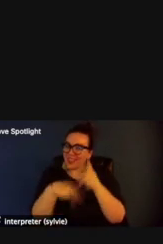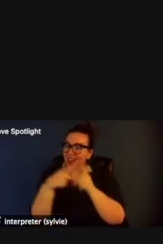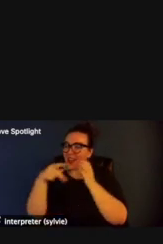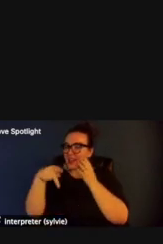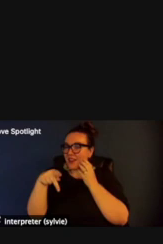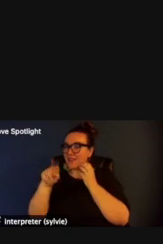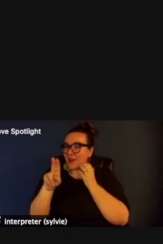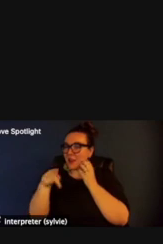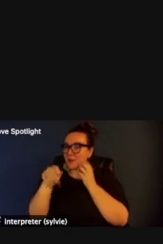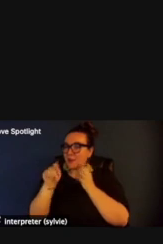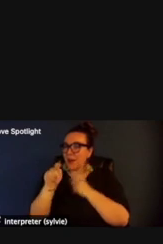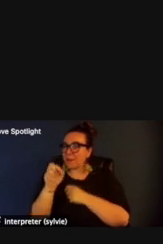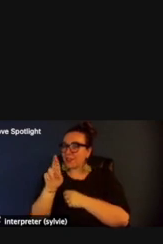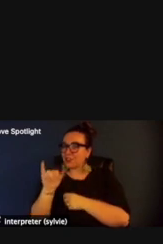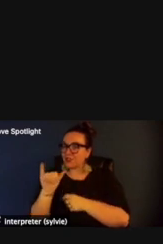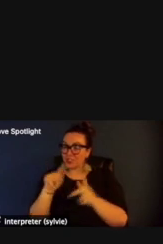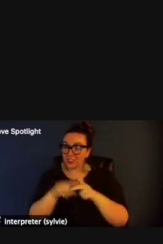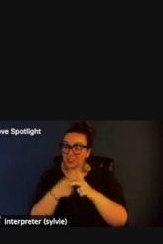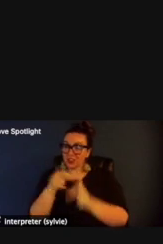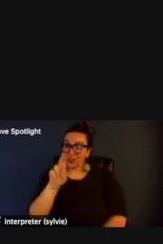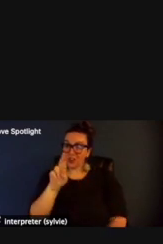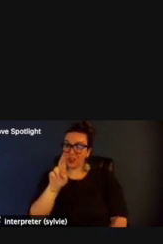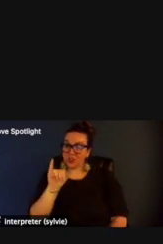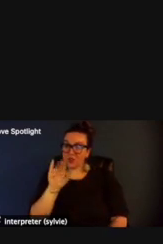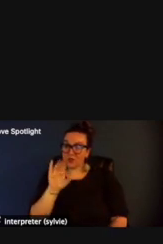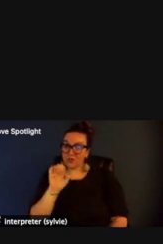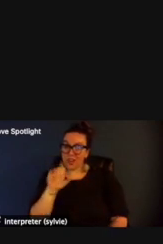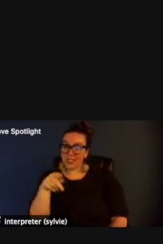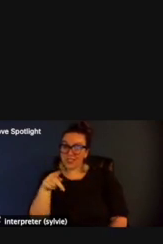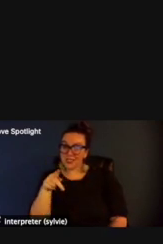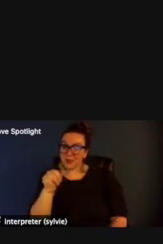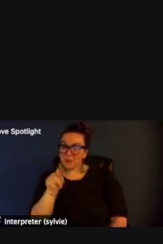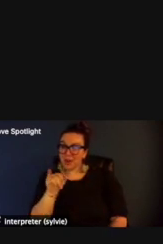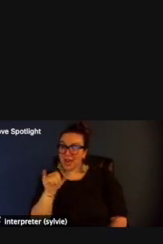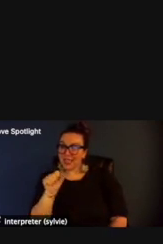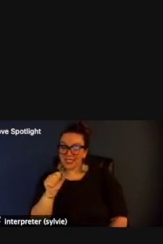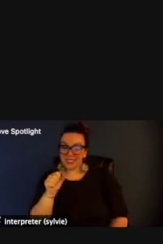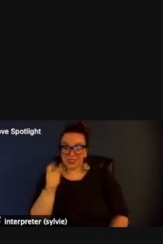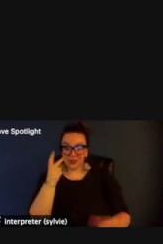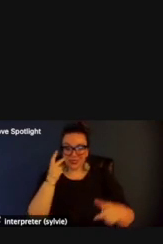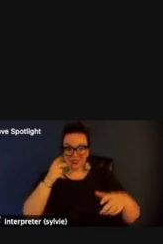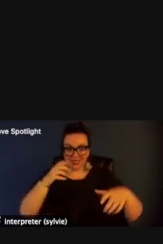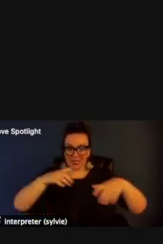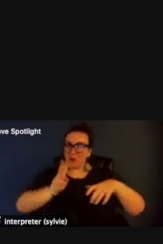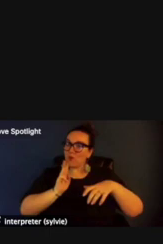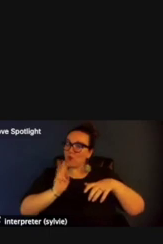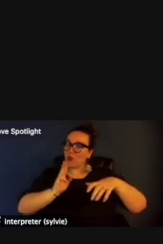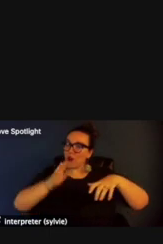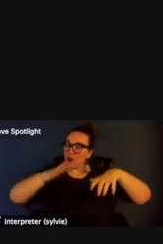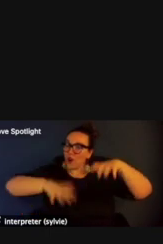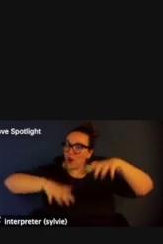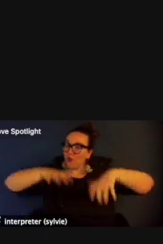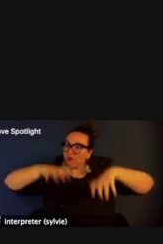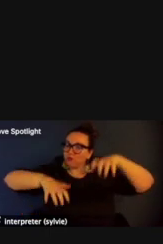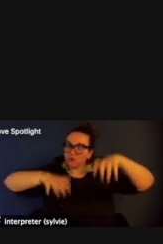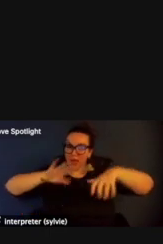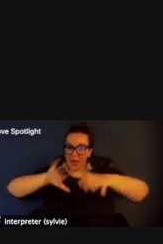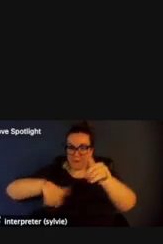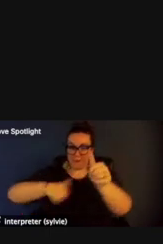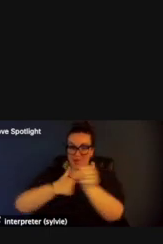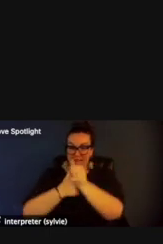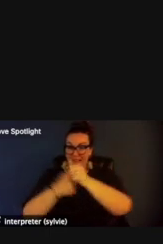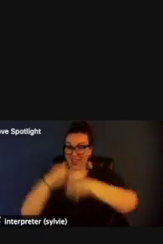that started in the rice paddies, and so it's water puppets. So behind here, you can see the puppets in the water, and behind there are the puppet,